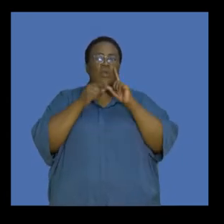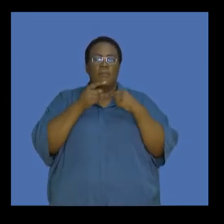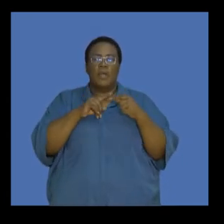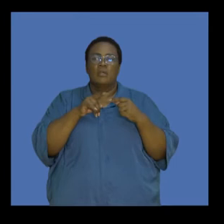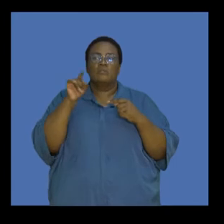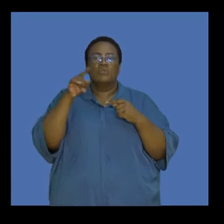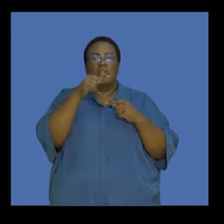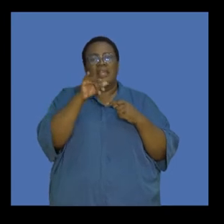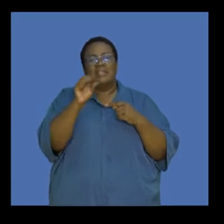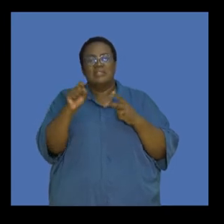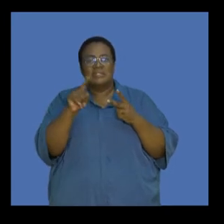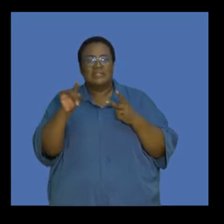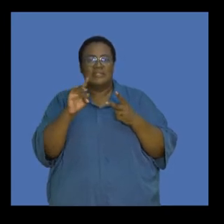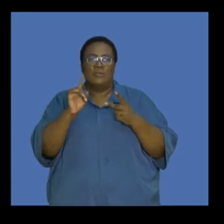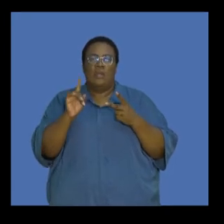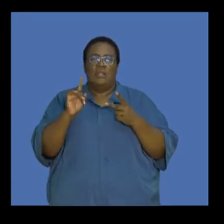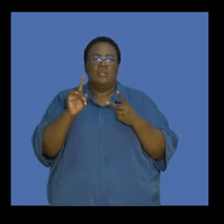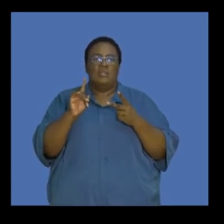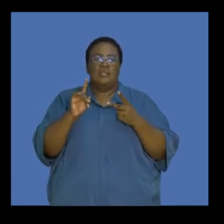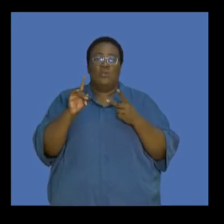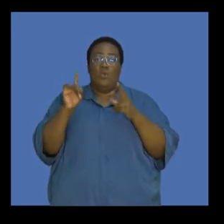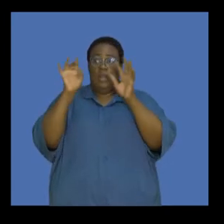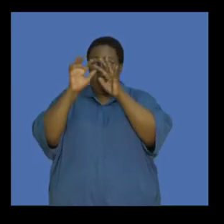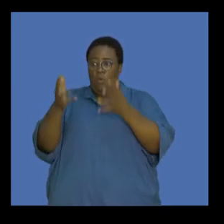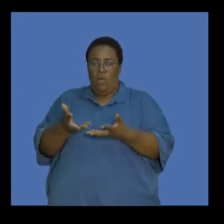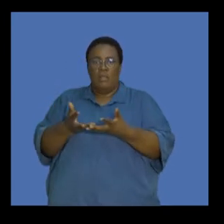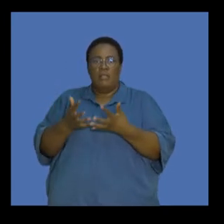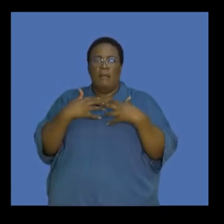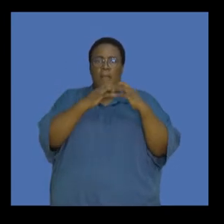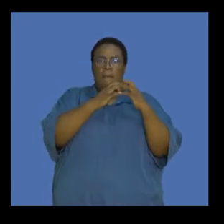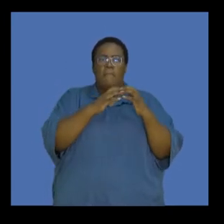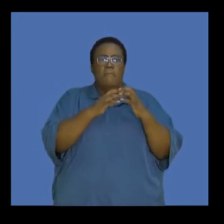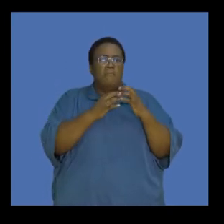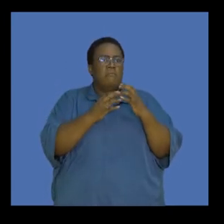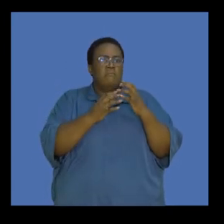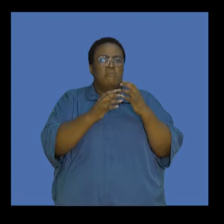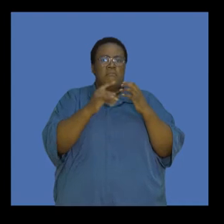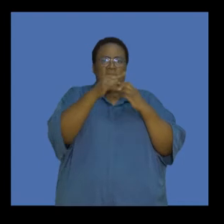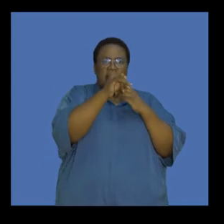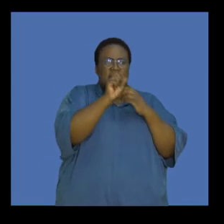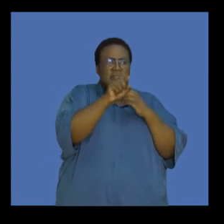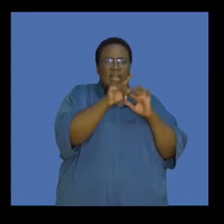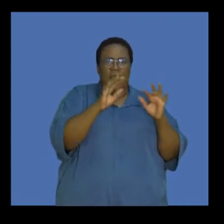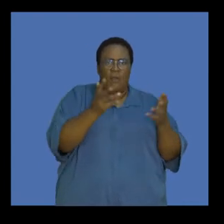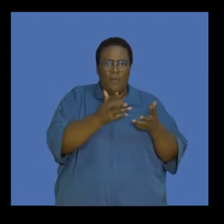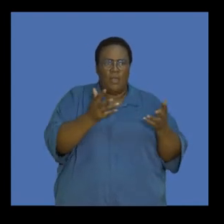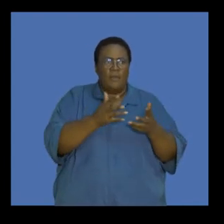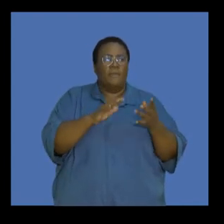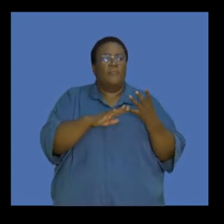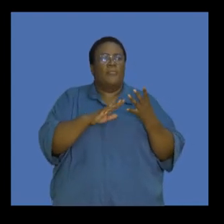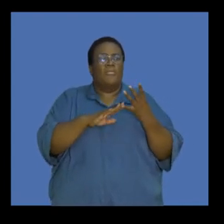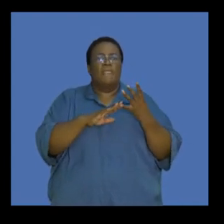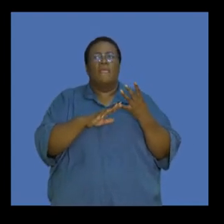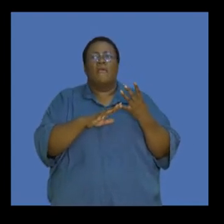guys, we're going to talk about what these gases are and globally where they're produced from. So these primary sources of greenhouse gases are